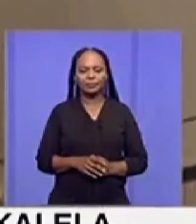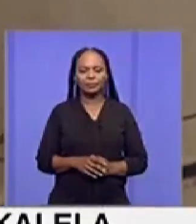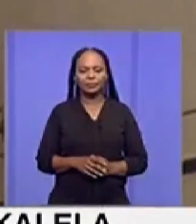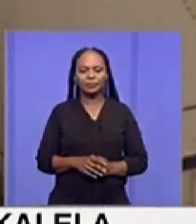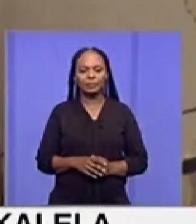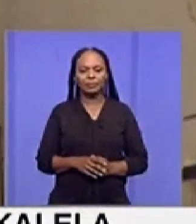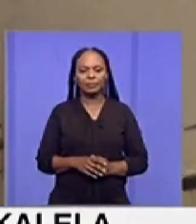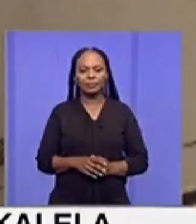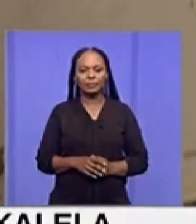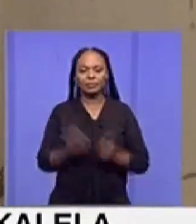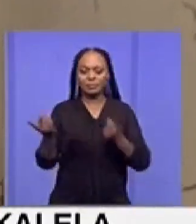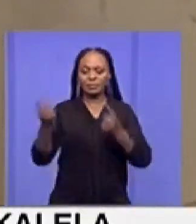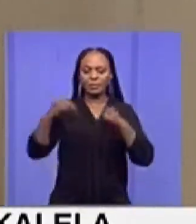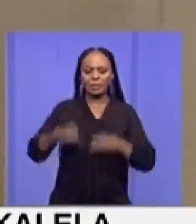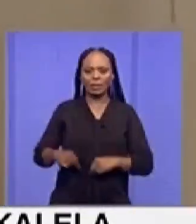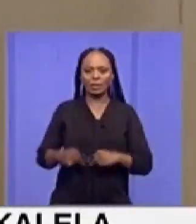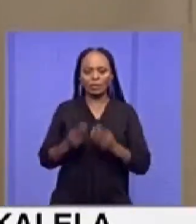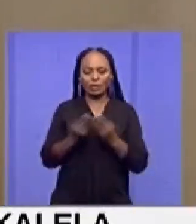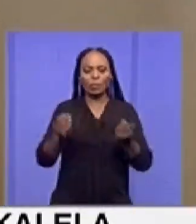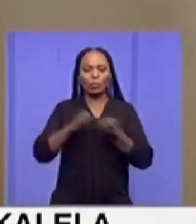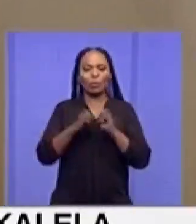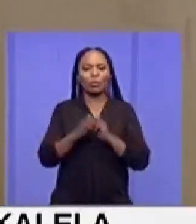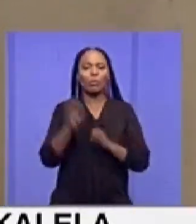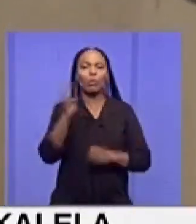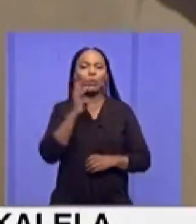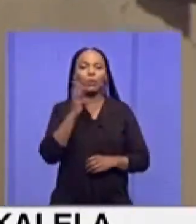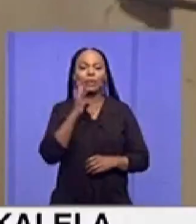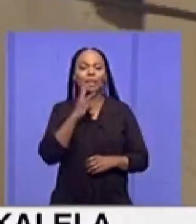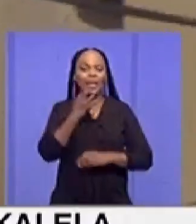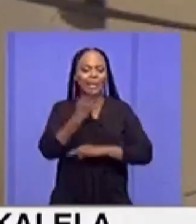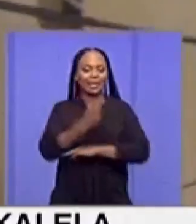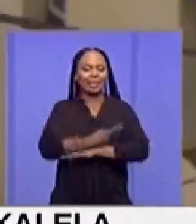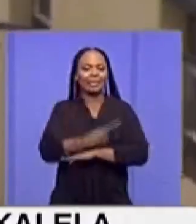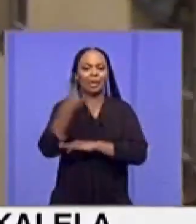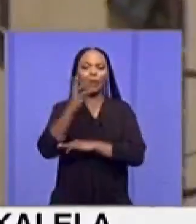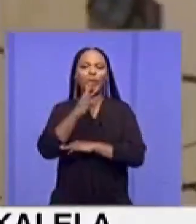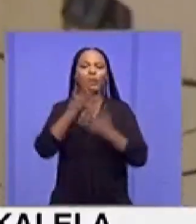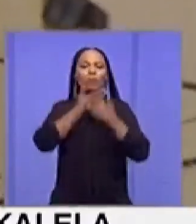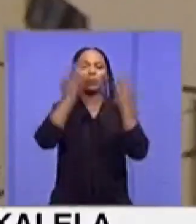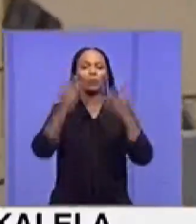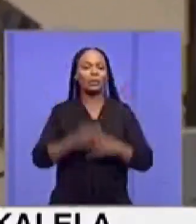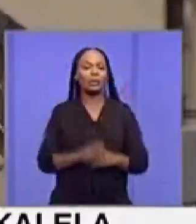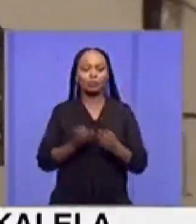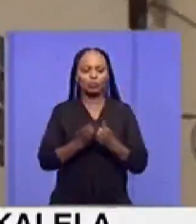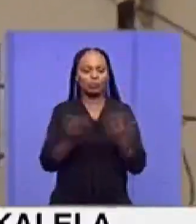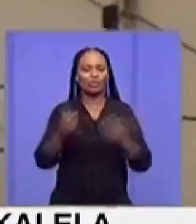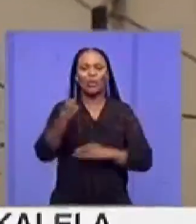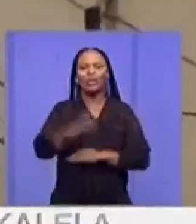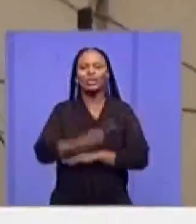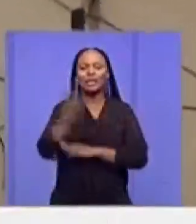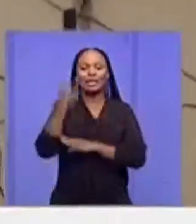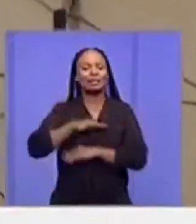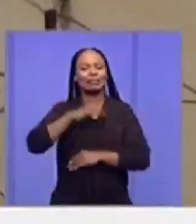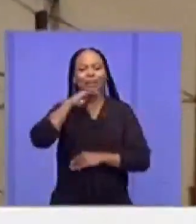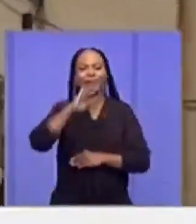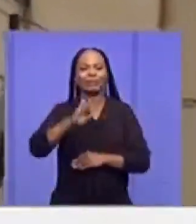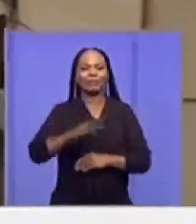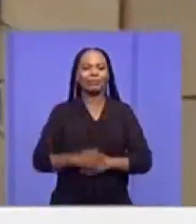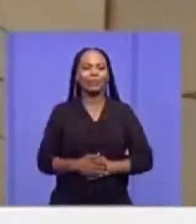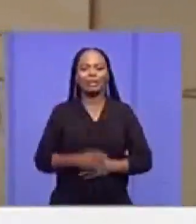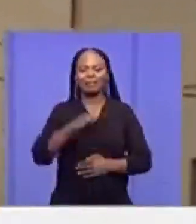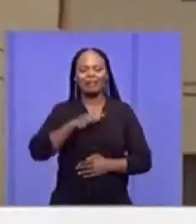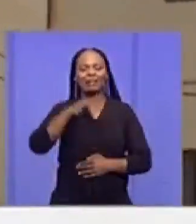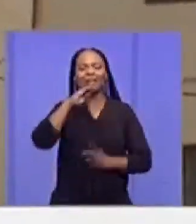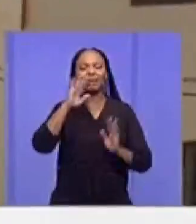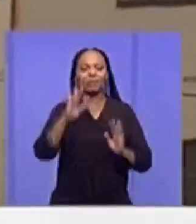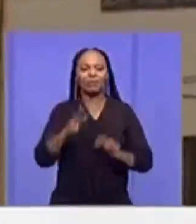They must come and sort out water problem because we've been 3 days without water. It's too much, man. Even 1 day is more than too much. It's more